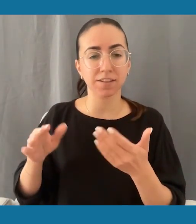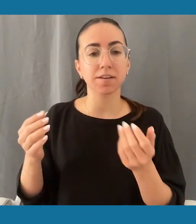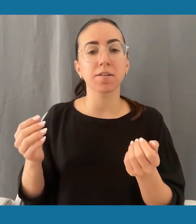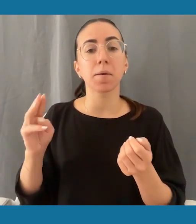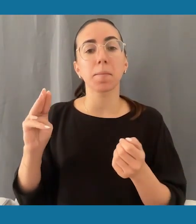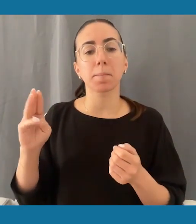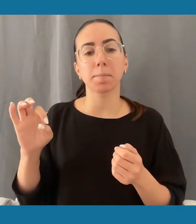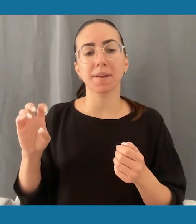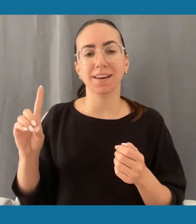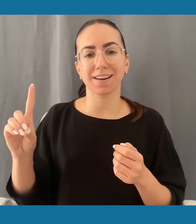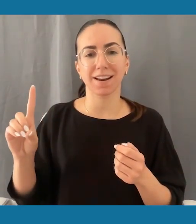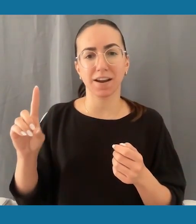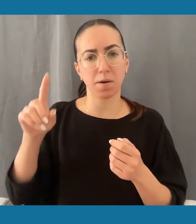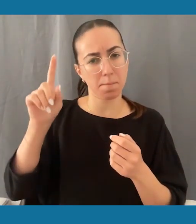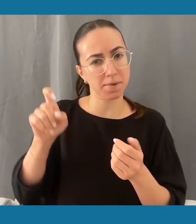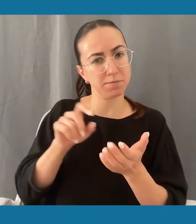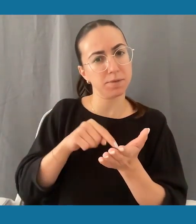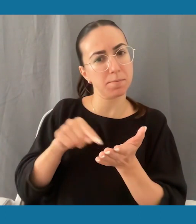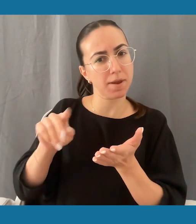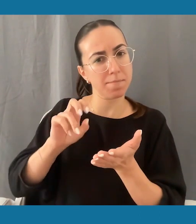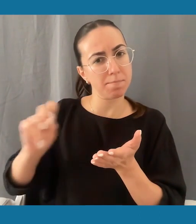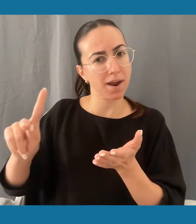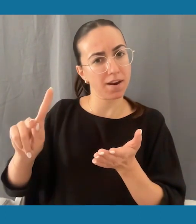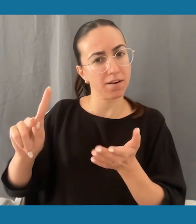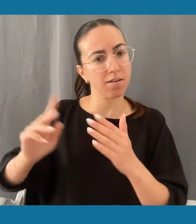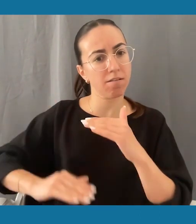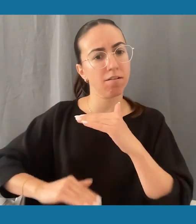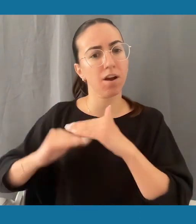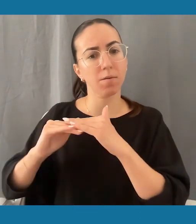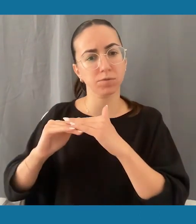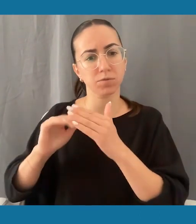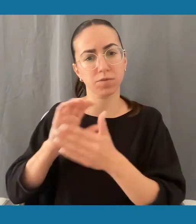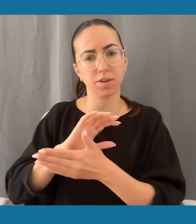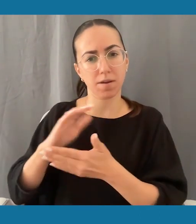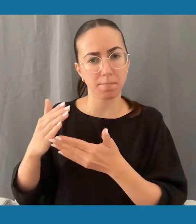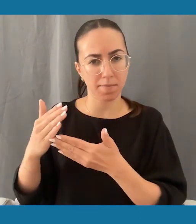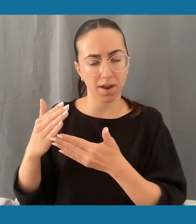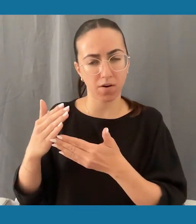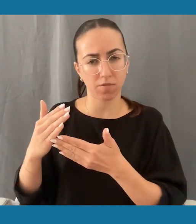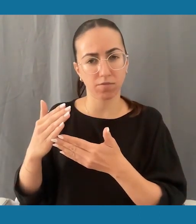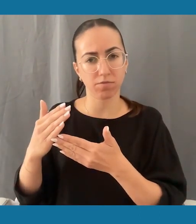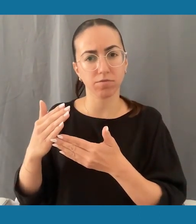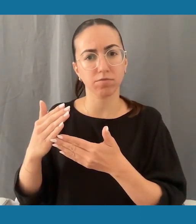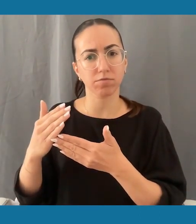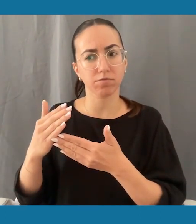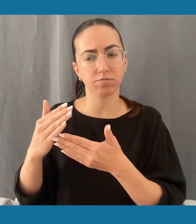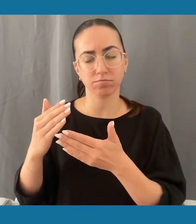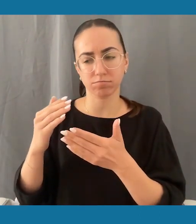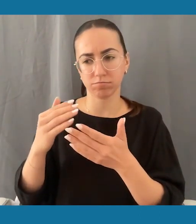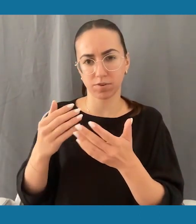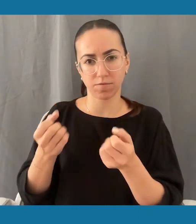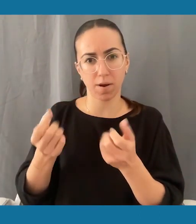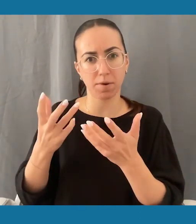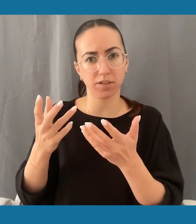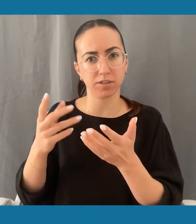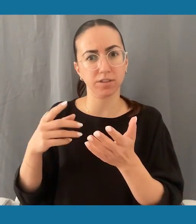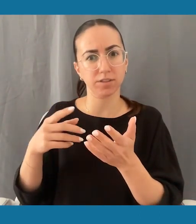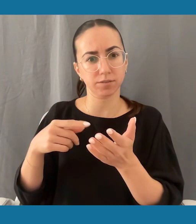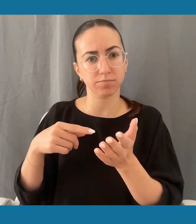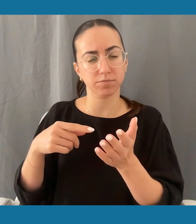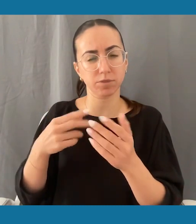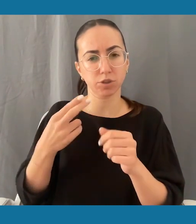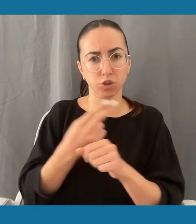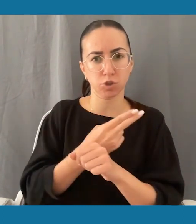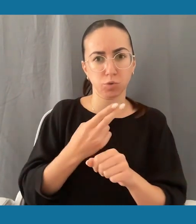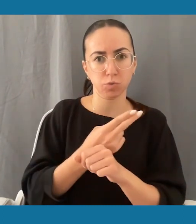Medicaid must be paid back up to the amount of Medicaid benefits paid during the